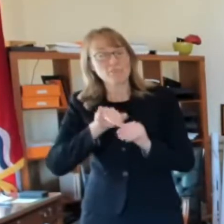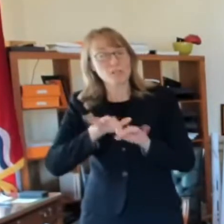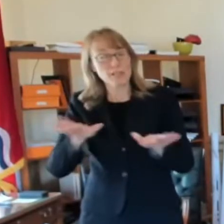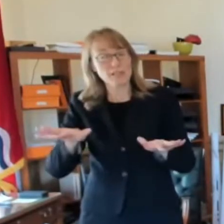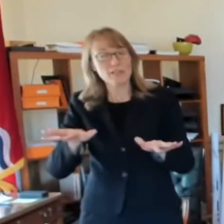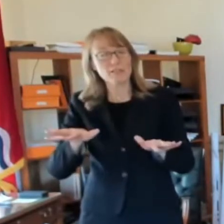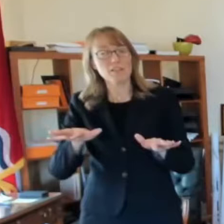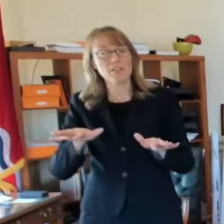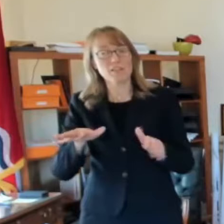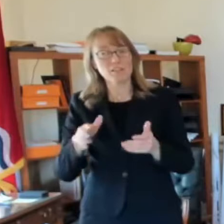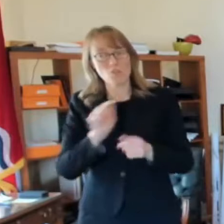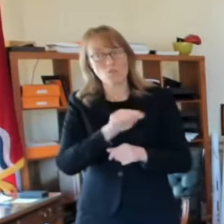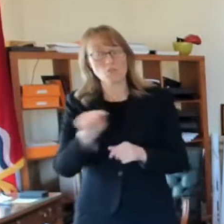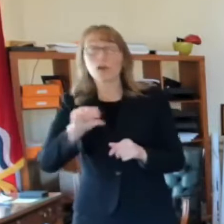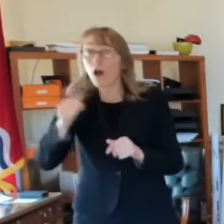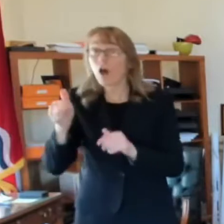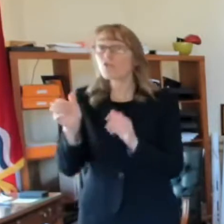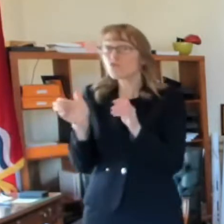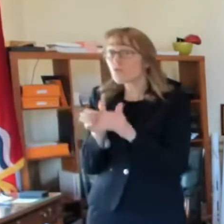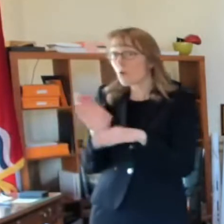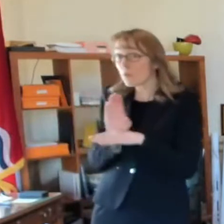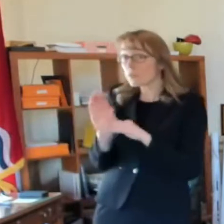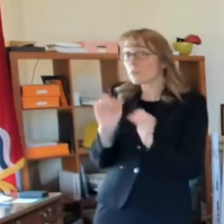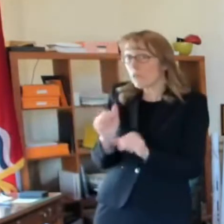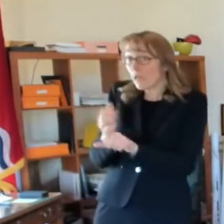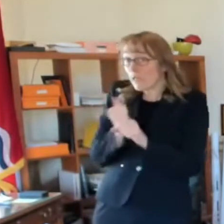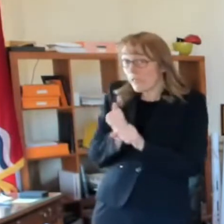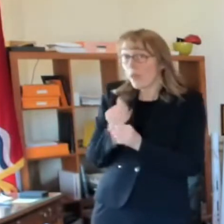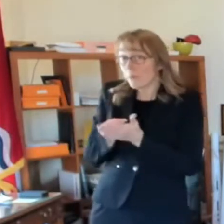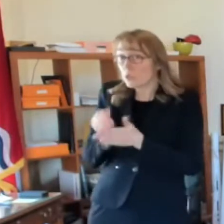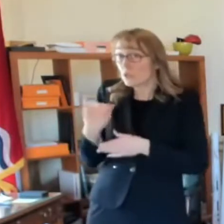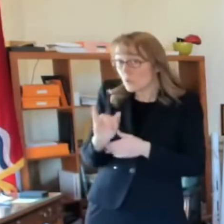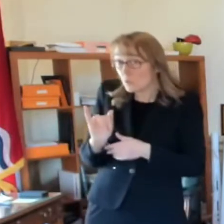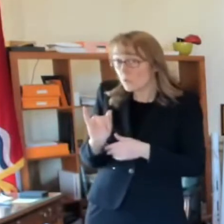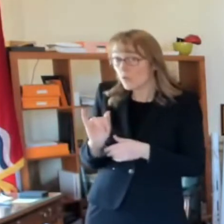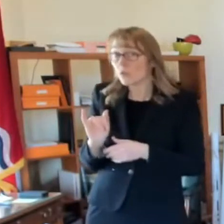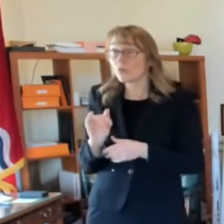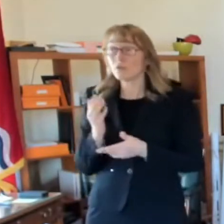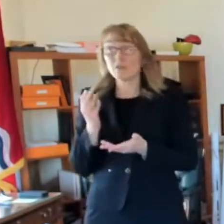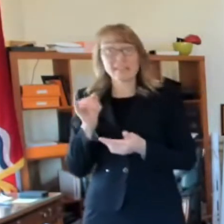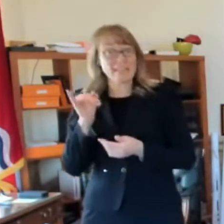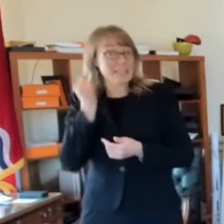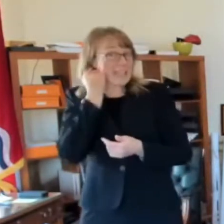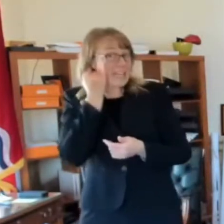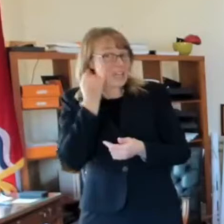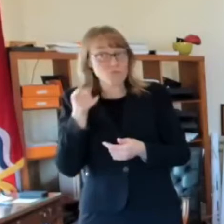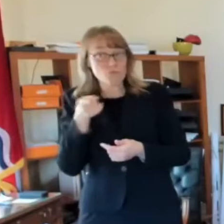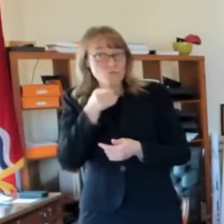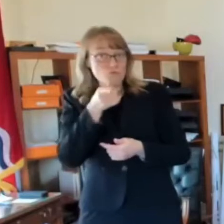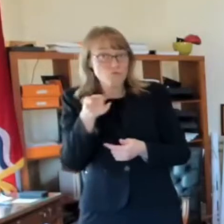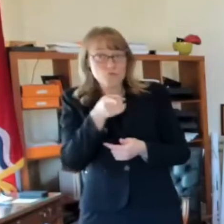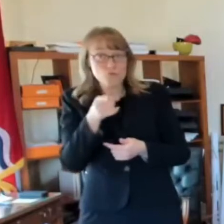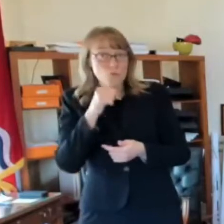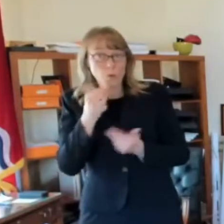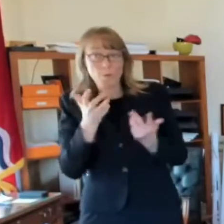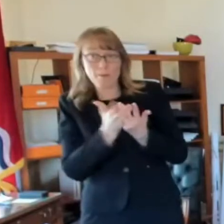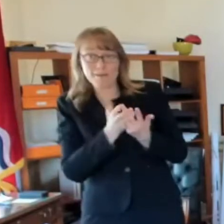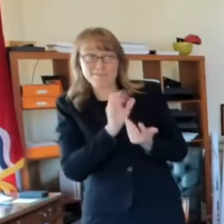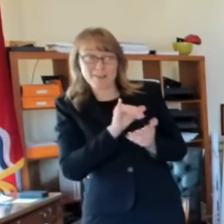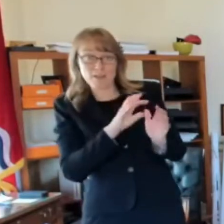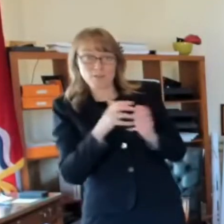those. So if you are a small business, you know someone who's a small business who has not gotten, who did not get one of the first